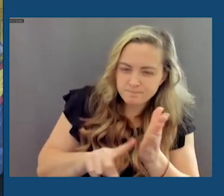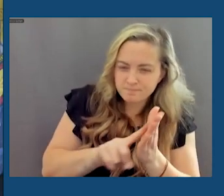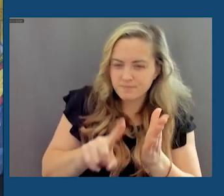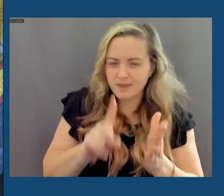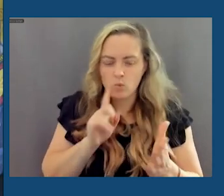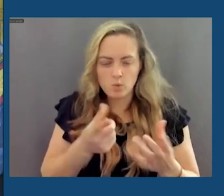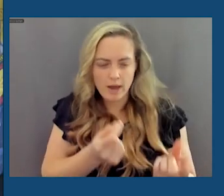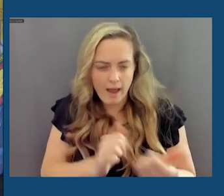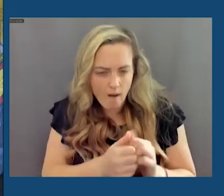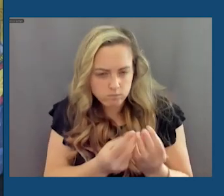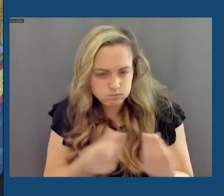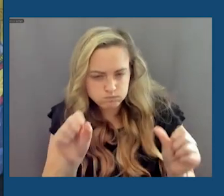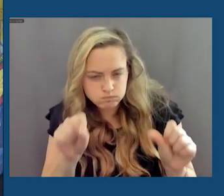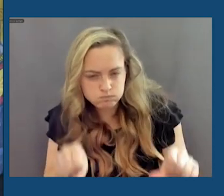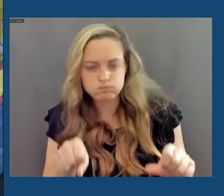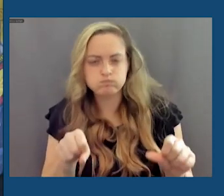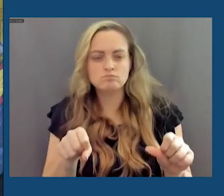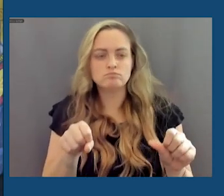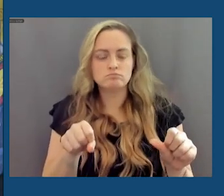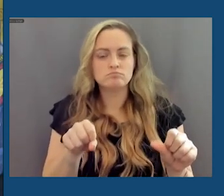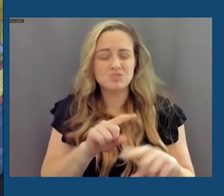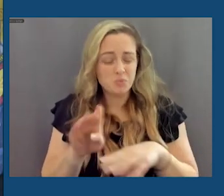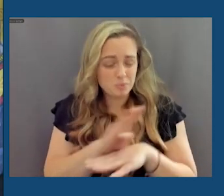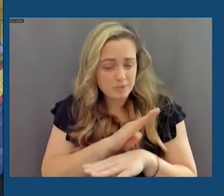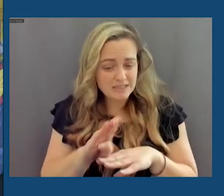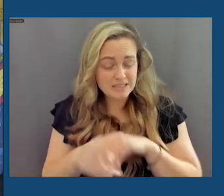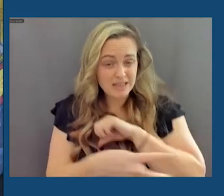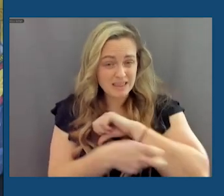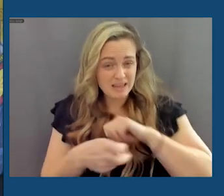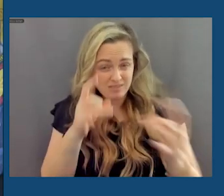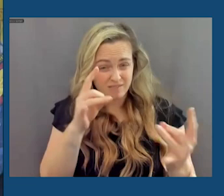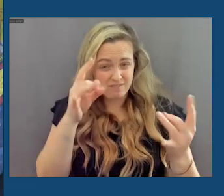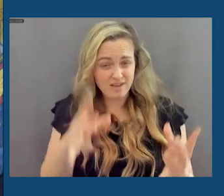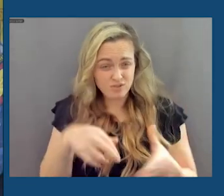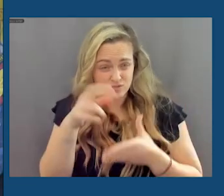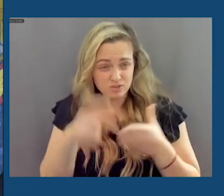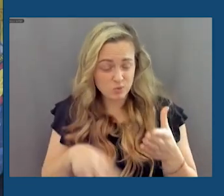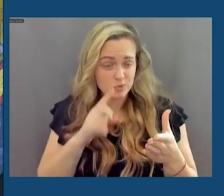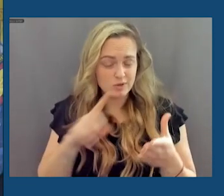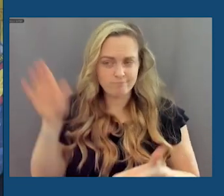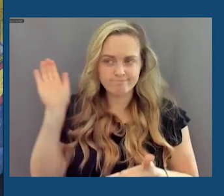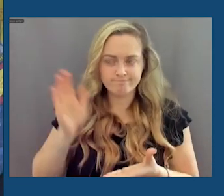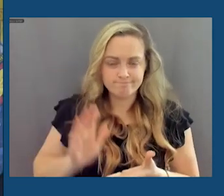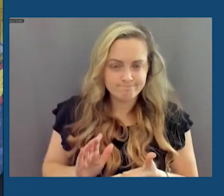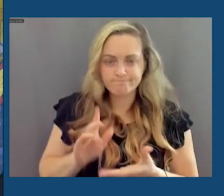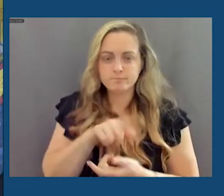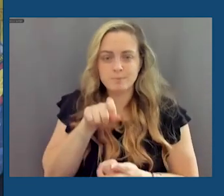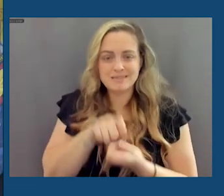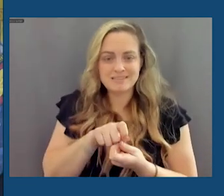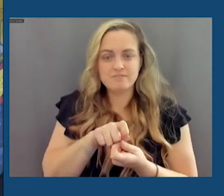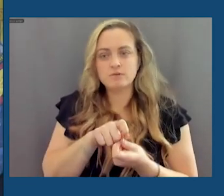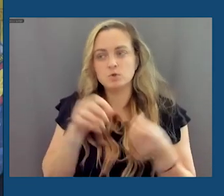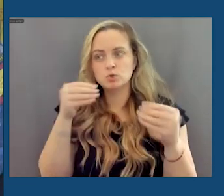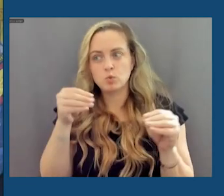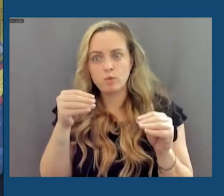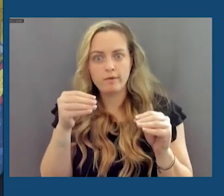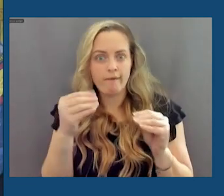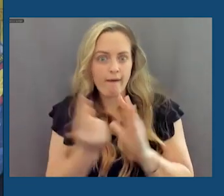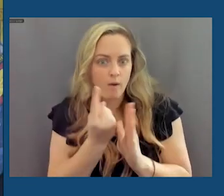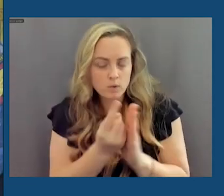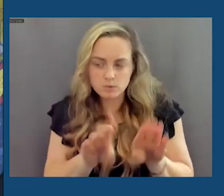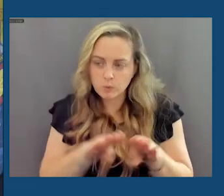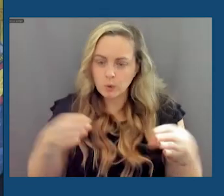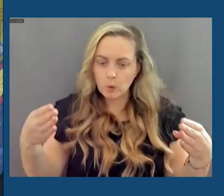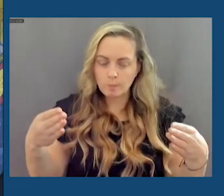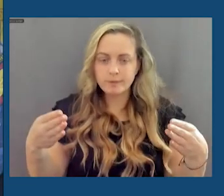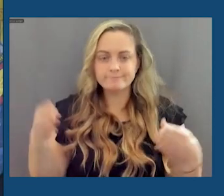solutions. Retailers have reported that theft and violence have resulted in a reduction of specific store operating hours, reduced